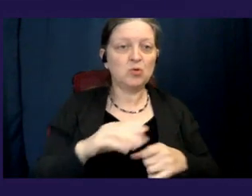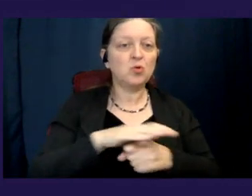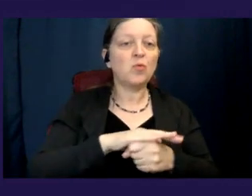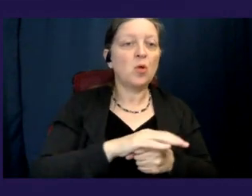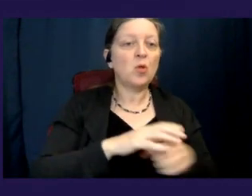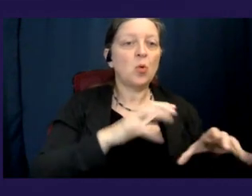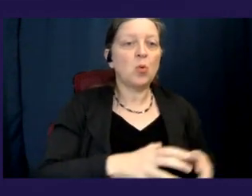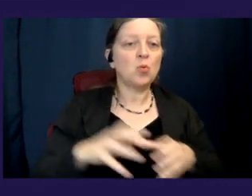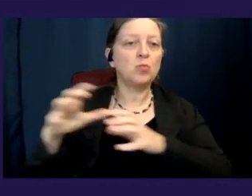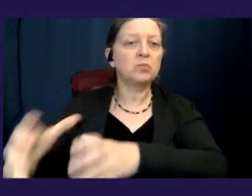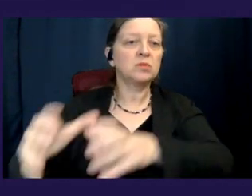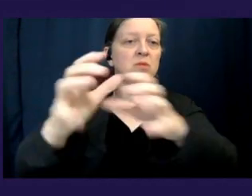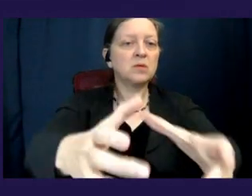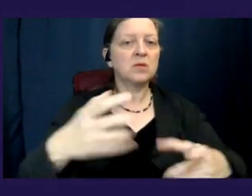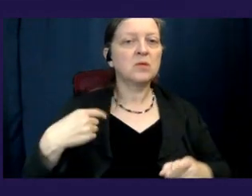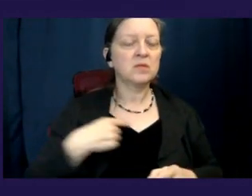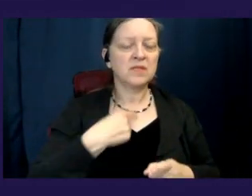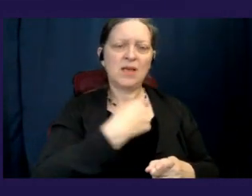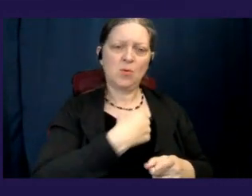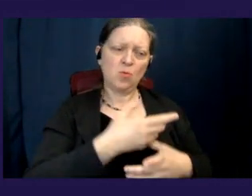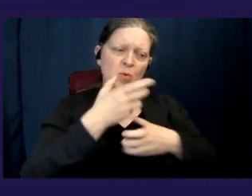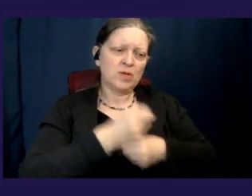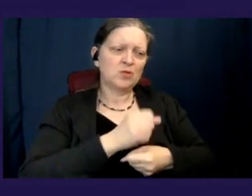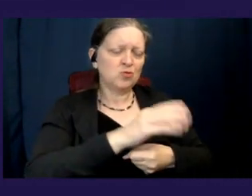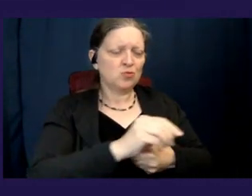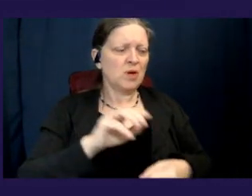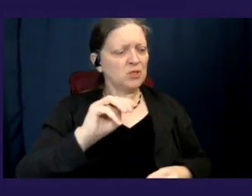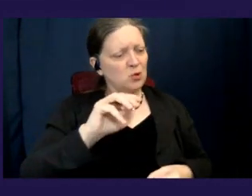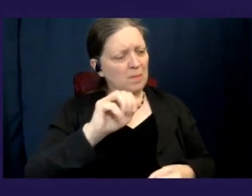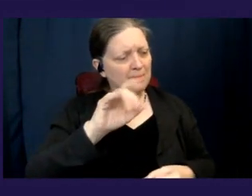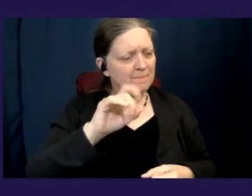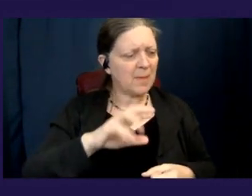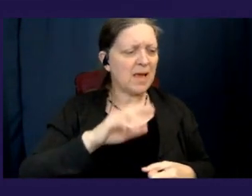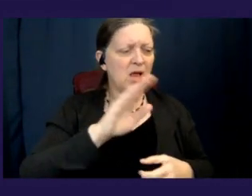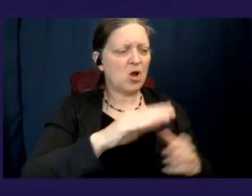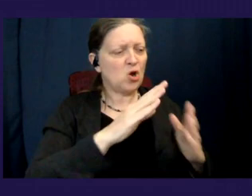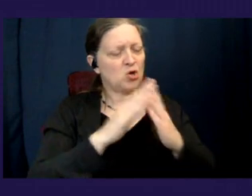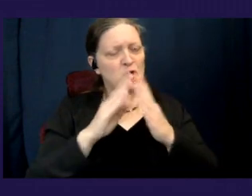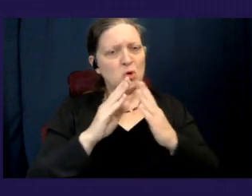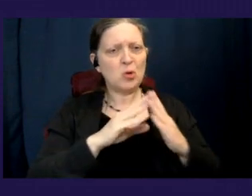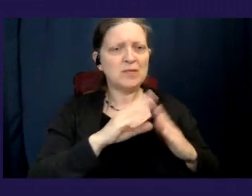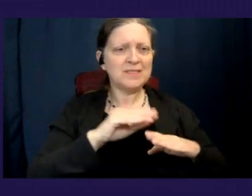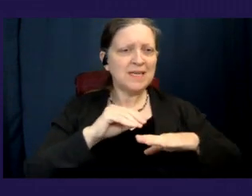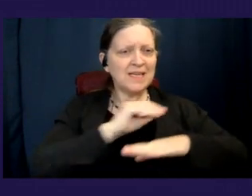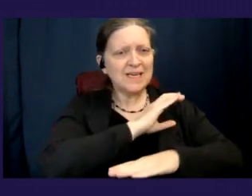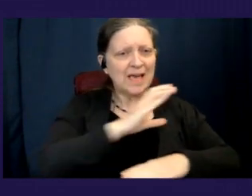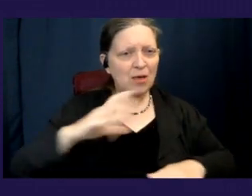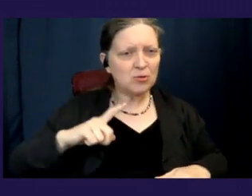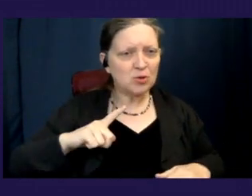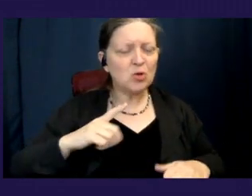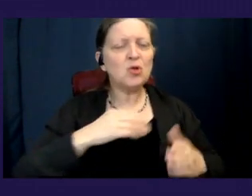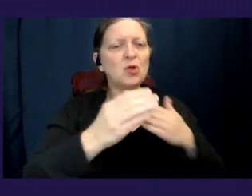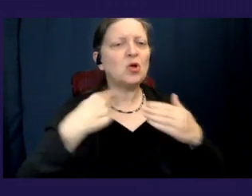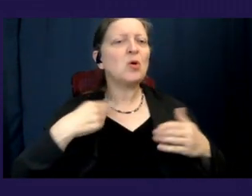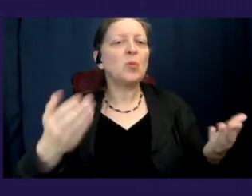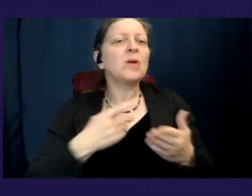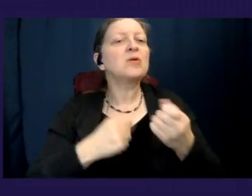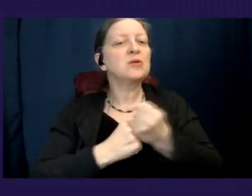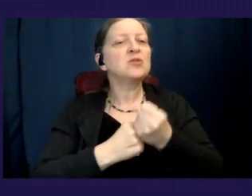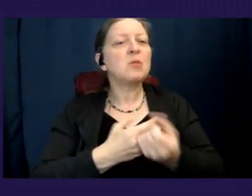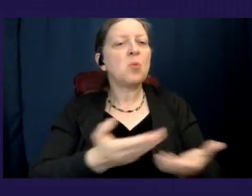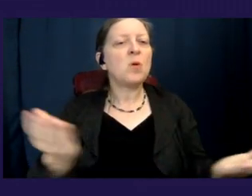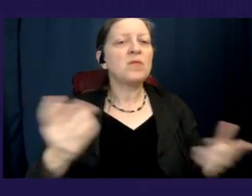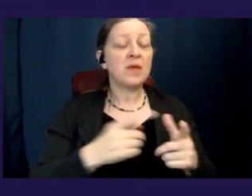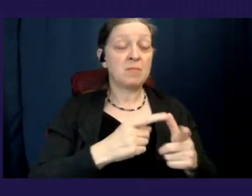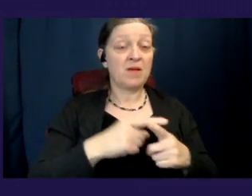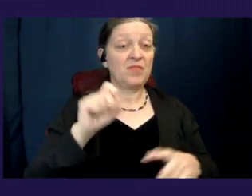really trust and respect your mayor or your city council or your tribal leader or your local health department, and we're here to support them. And then we as a state could like then back out